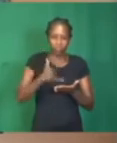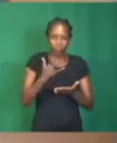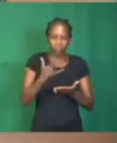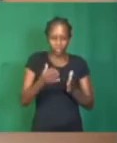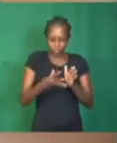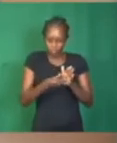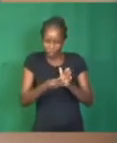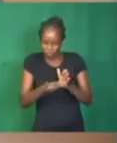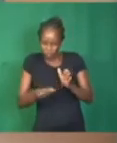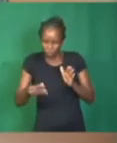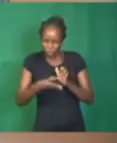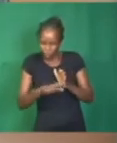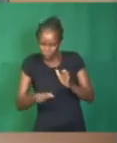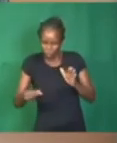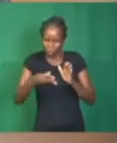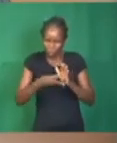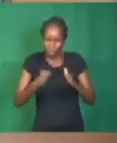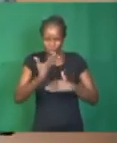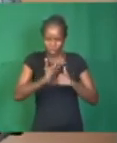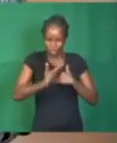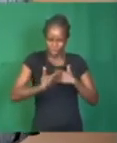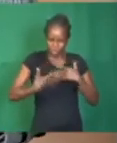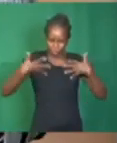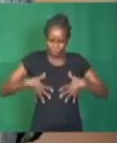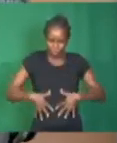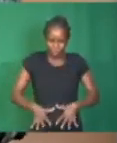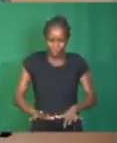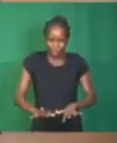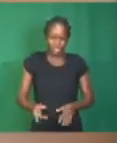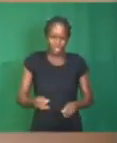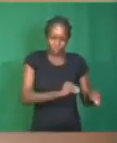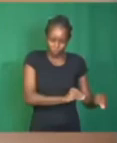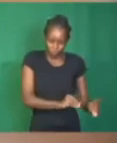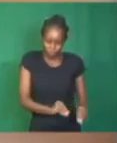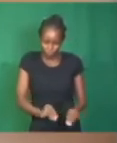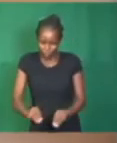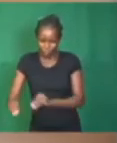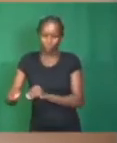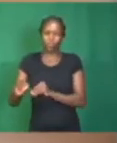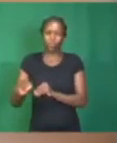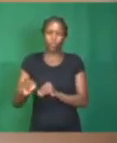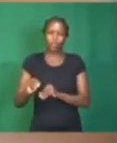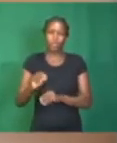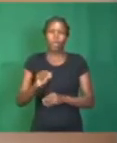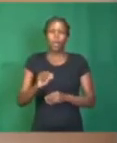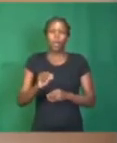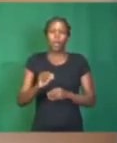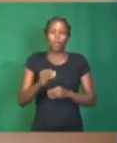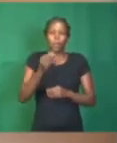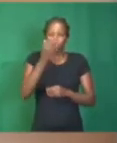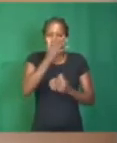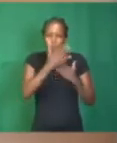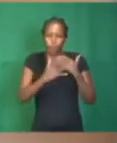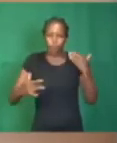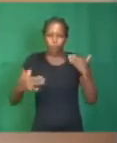absorbed into the bloodstream and be transported by the blood. I think by now you do understand that the most important part